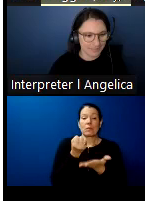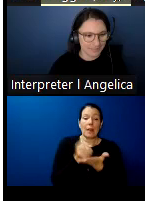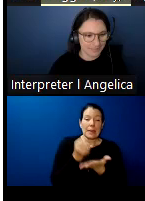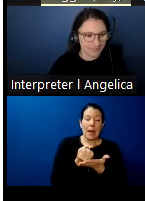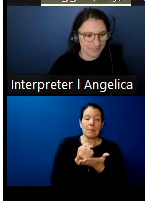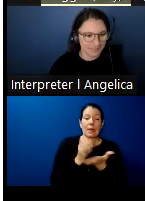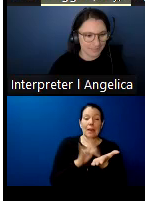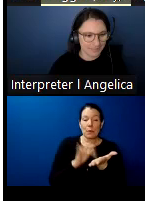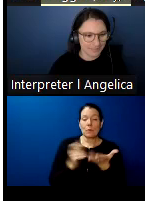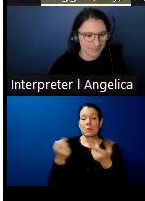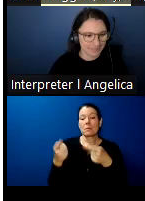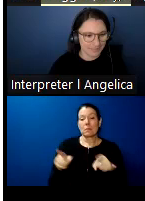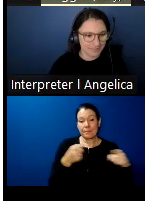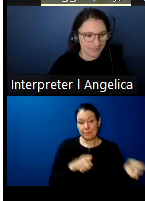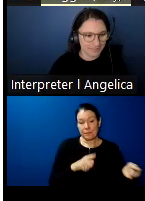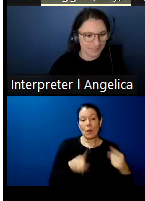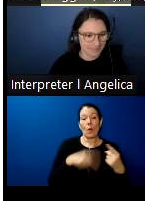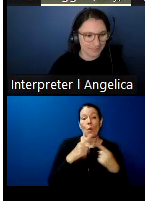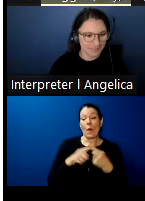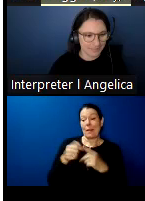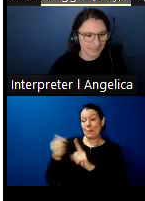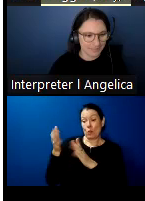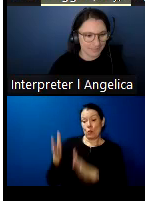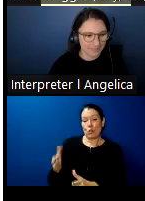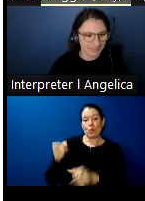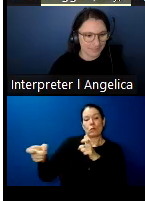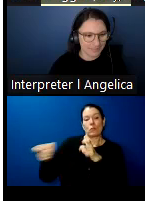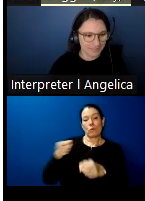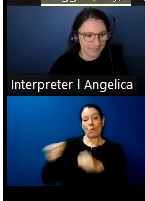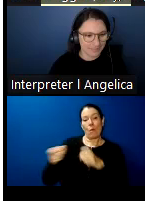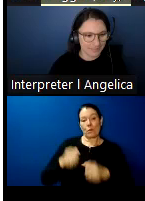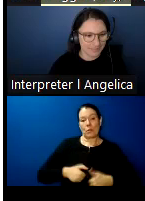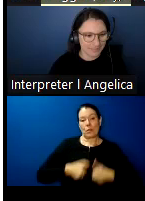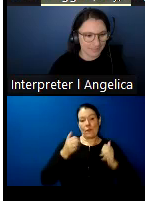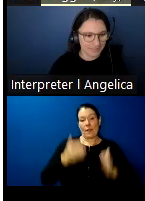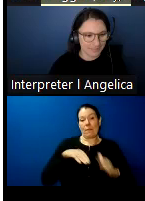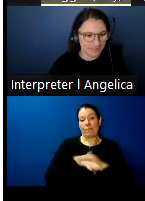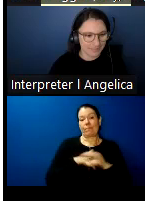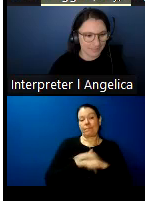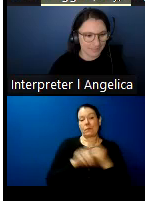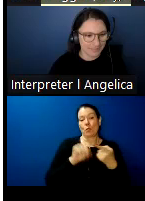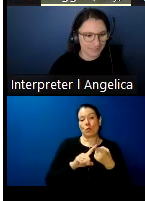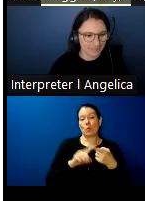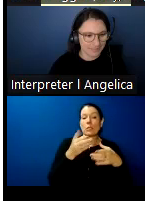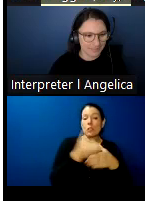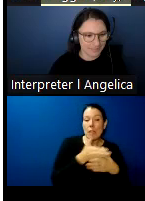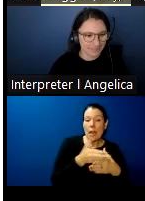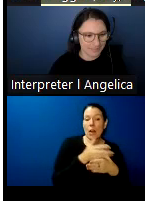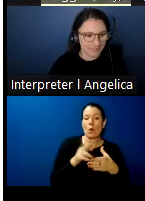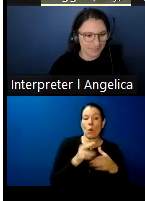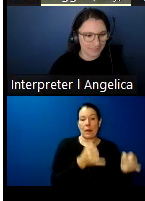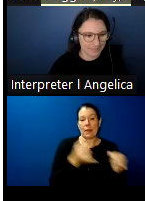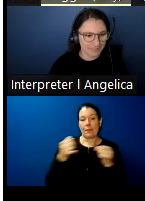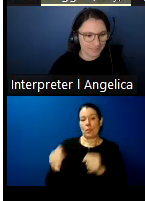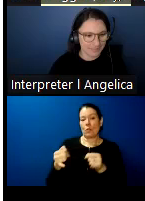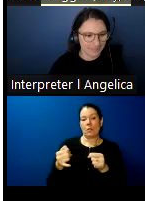abuse occurs when the abuser controls the survivor's access to shared or individual